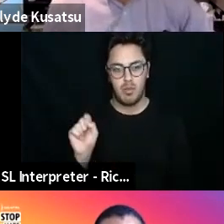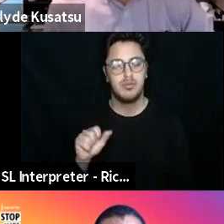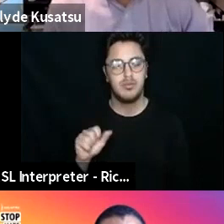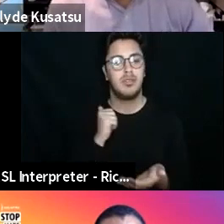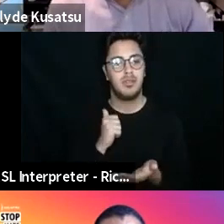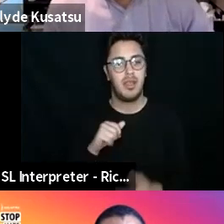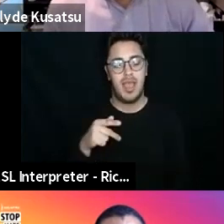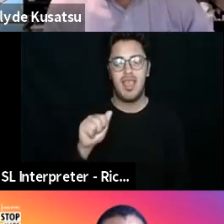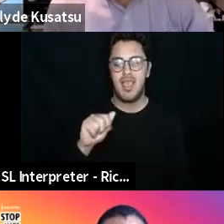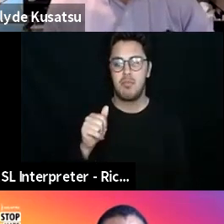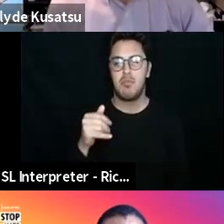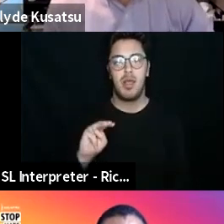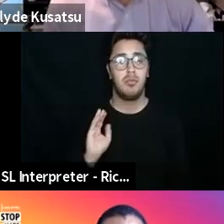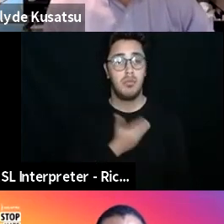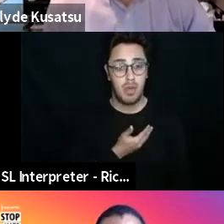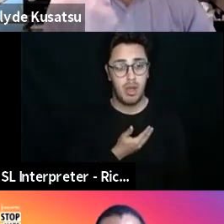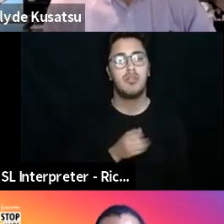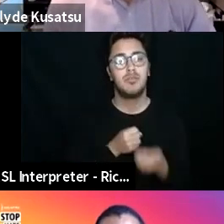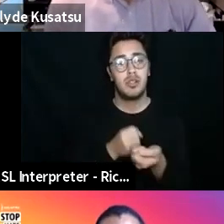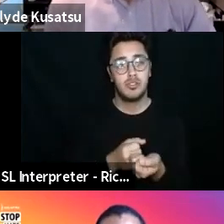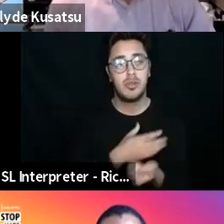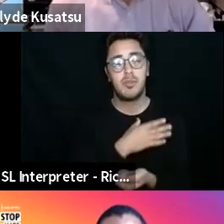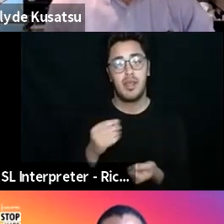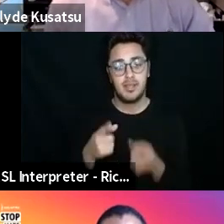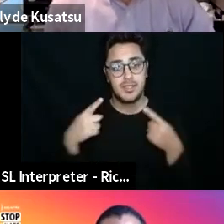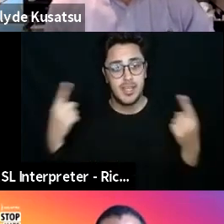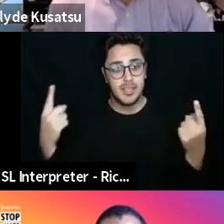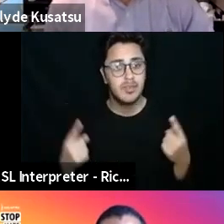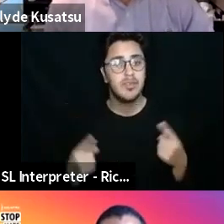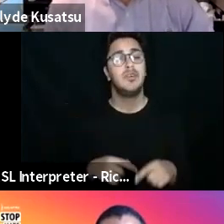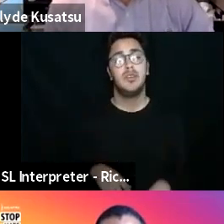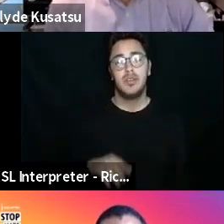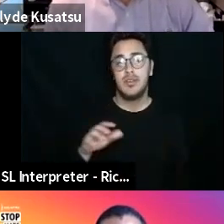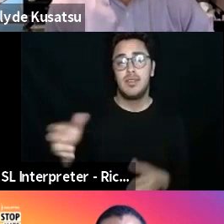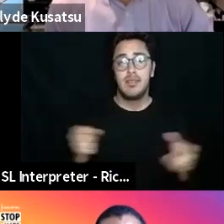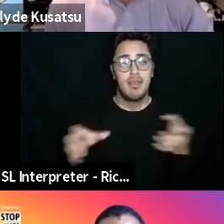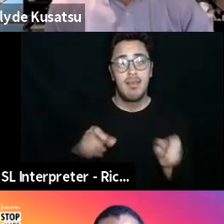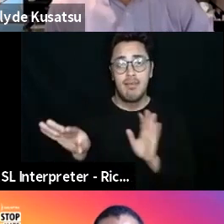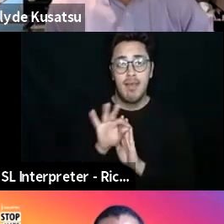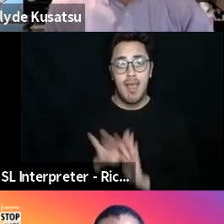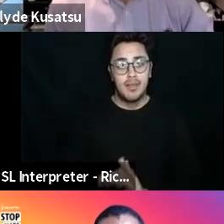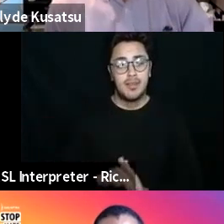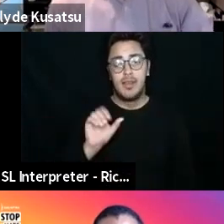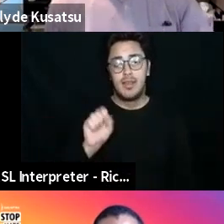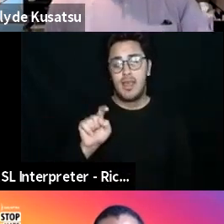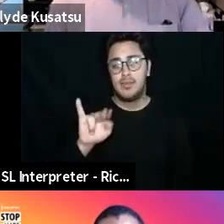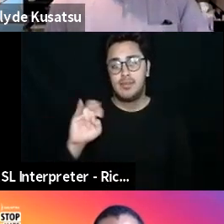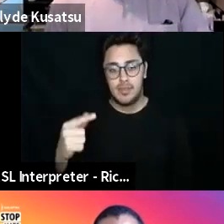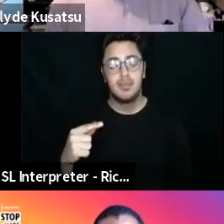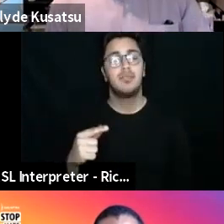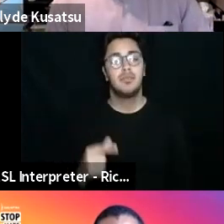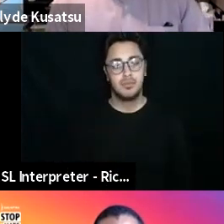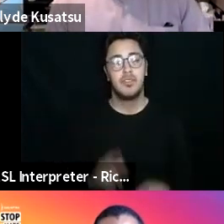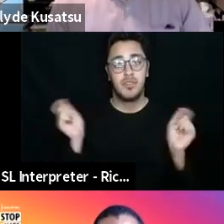of APAM's sponsorship and successful casting panels at the Hawaii International Film Festival, the committee was able to